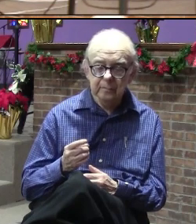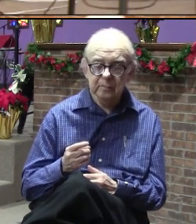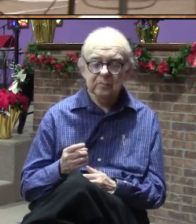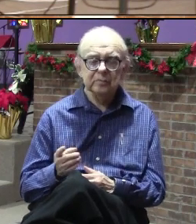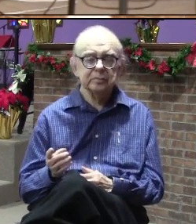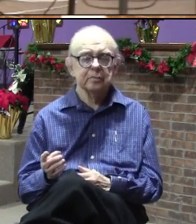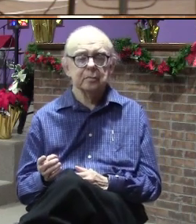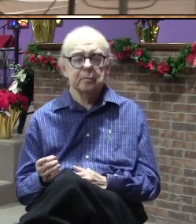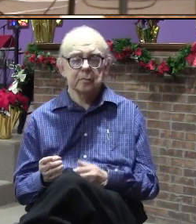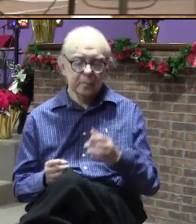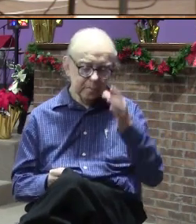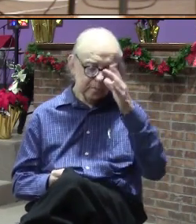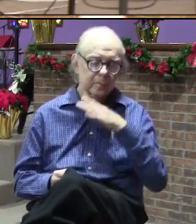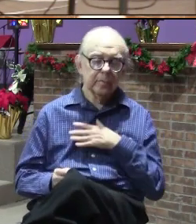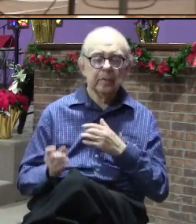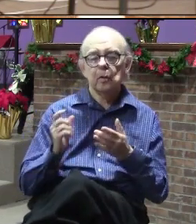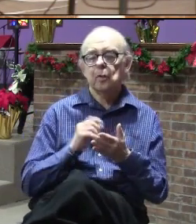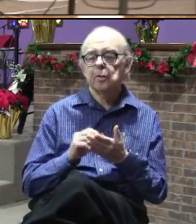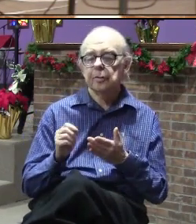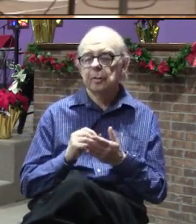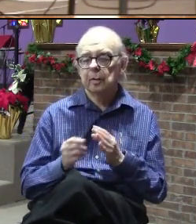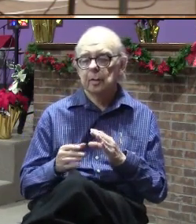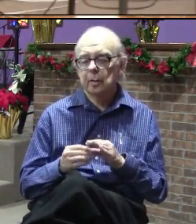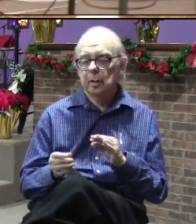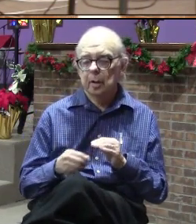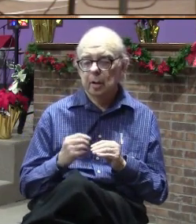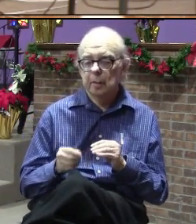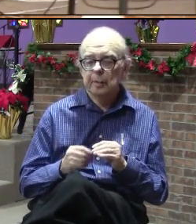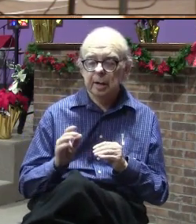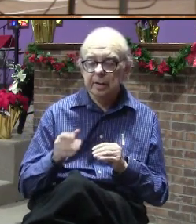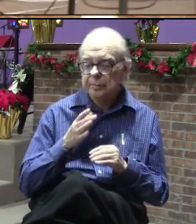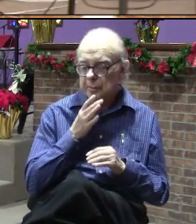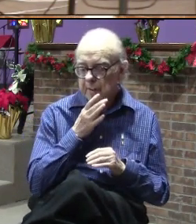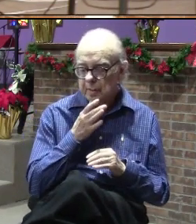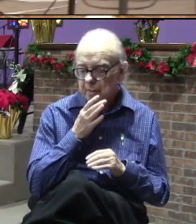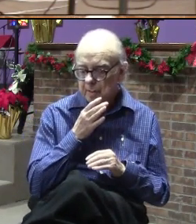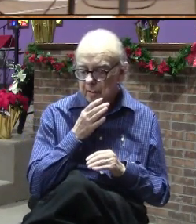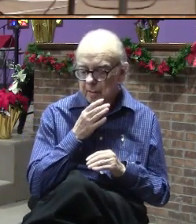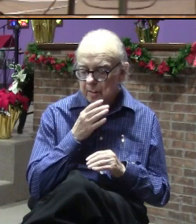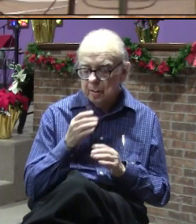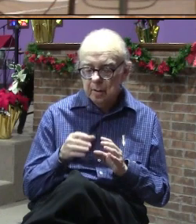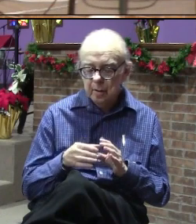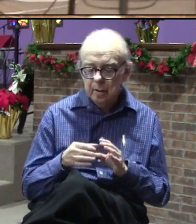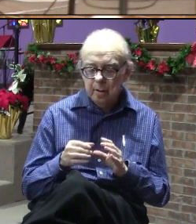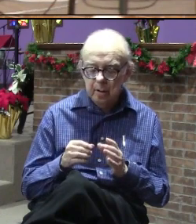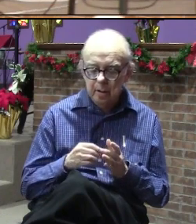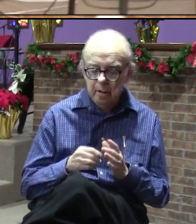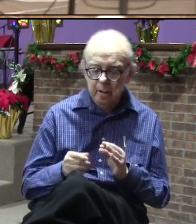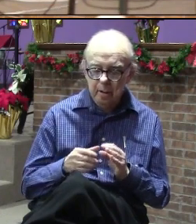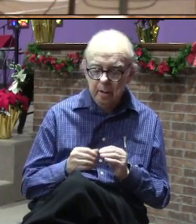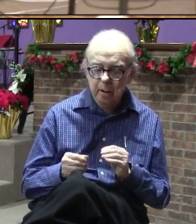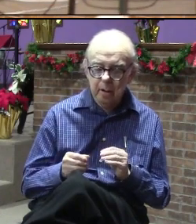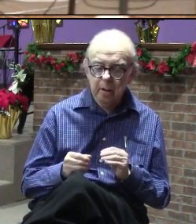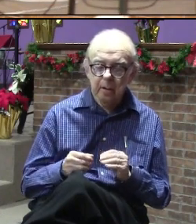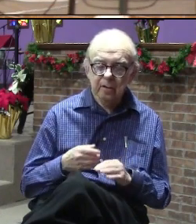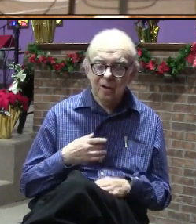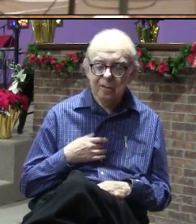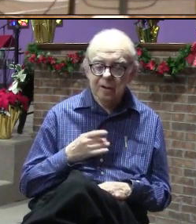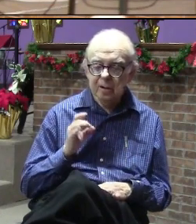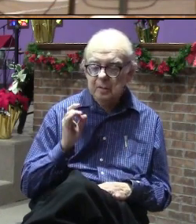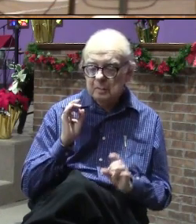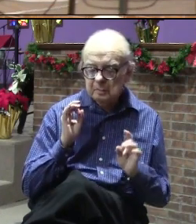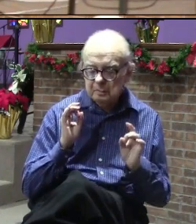was a man who wrote a story, and it was about his mother. And he wrote this story and he called it Misery Dinner, okay?